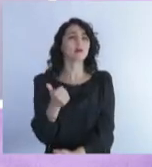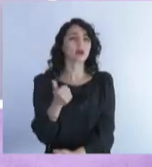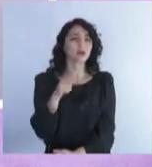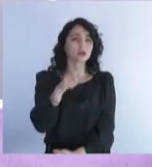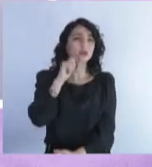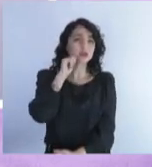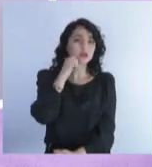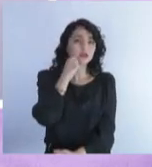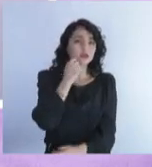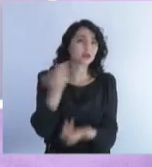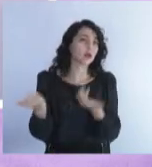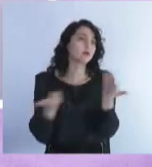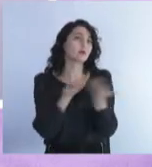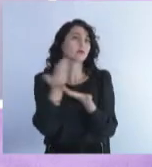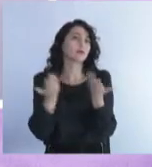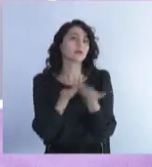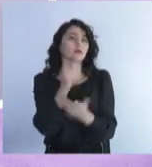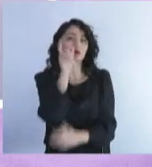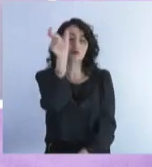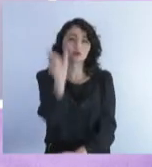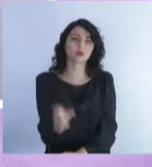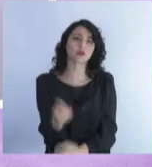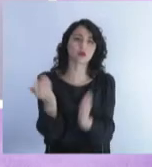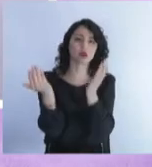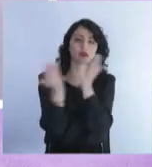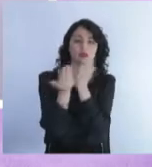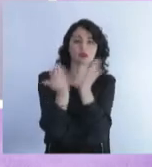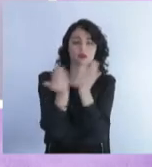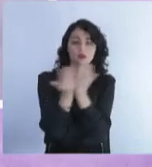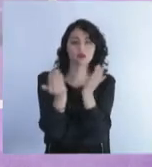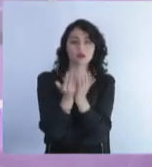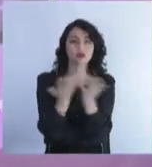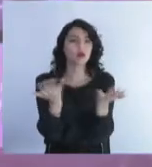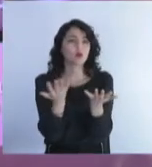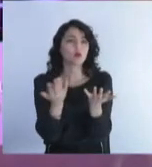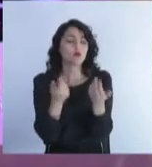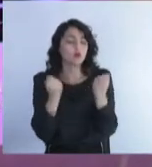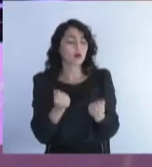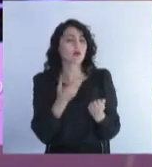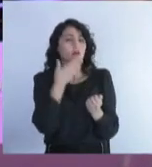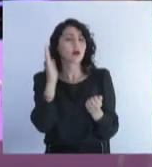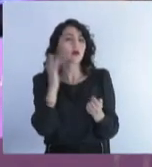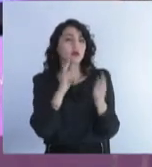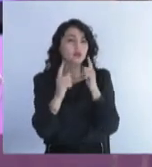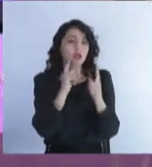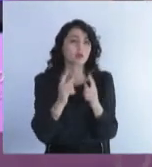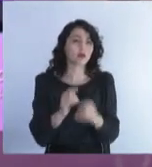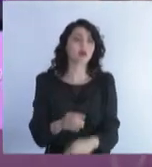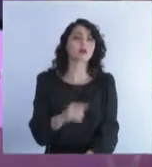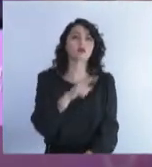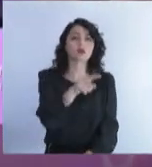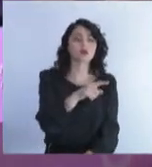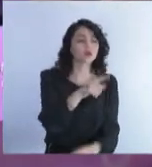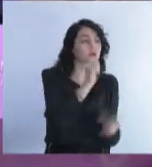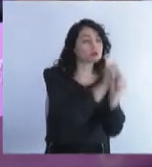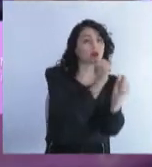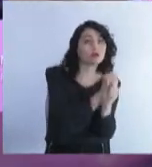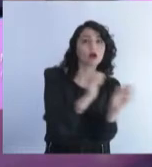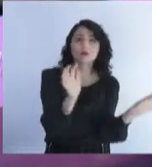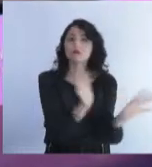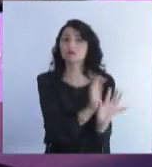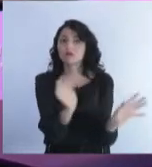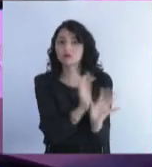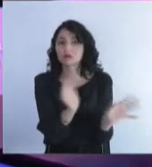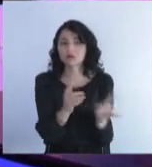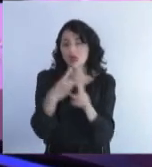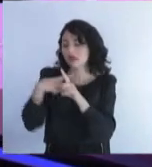for example, that if you're a student, you'll do better on your exams. You can learn better. Or if you're busy at work and you're